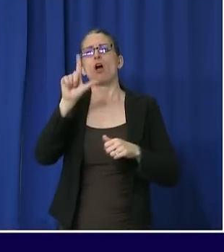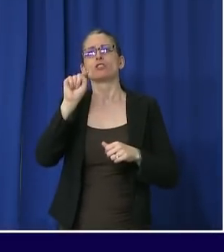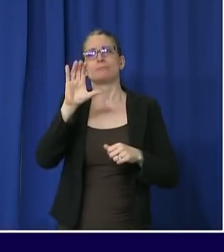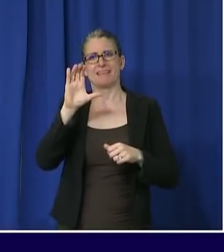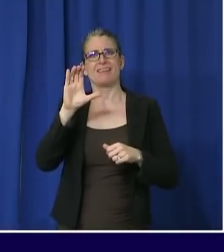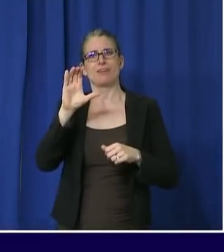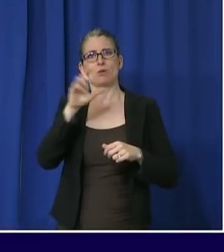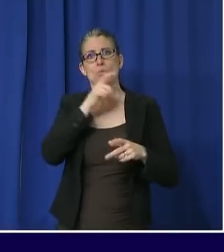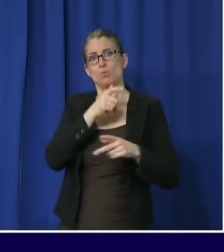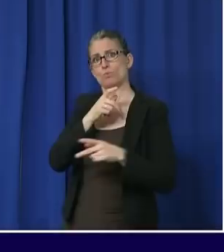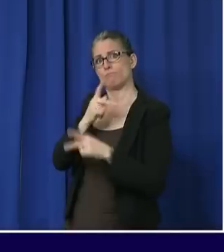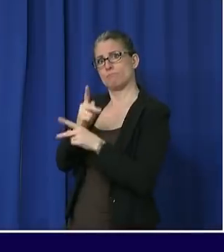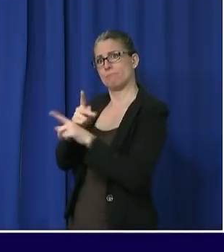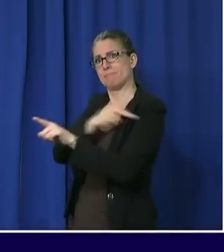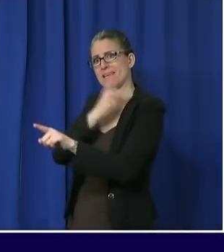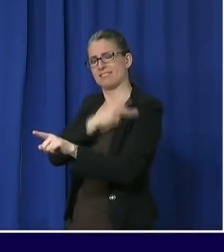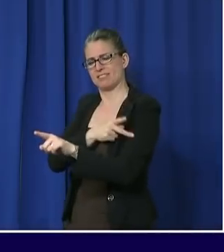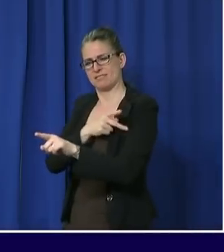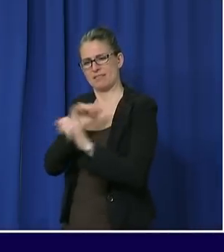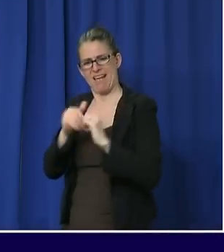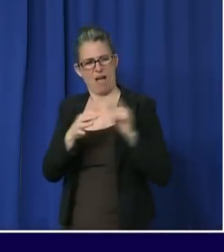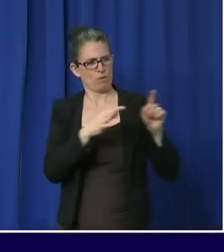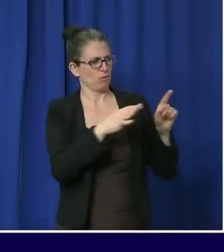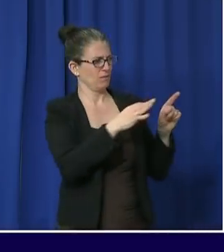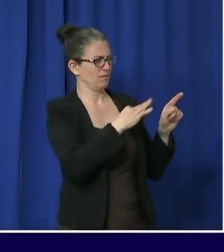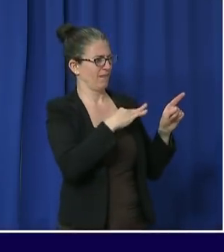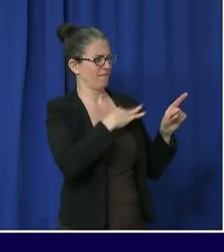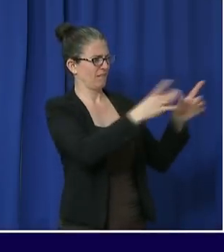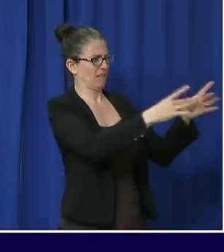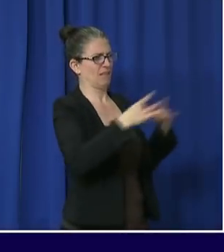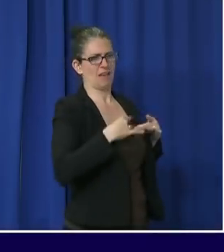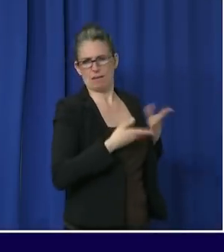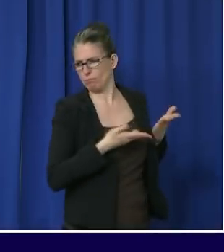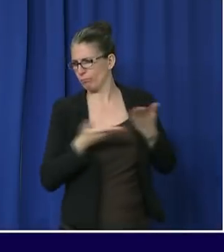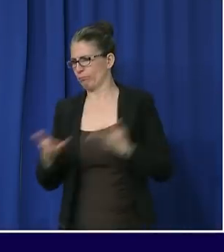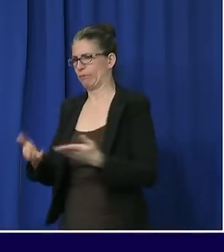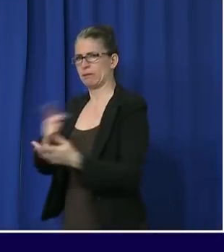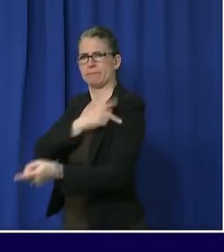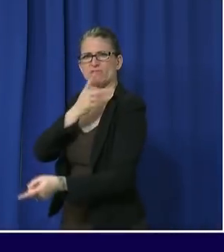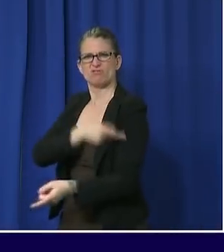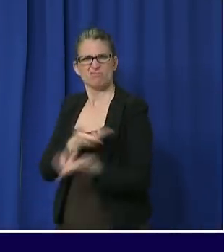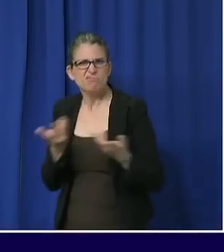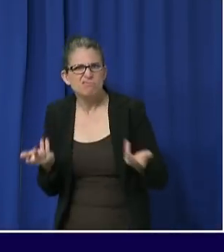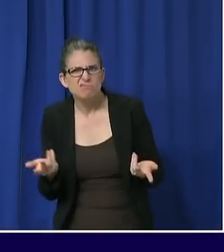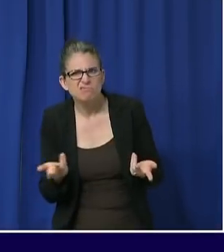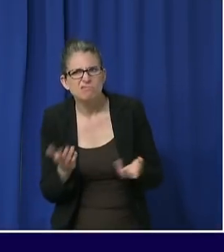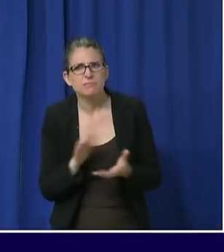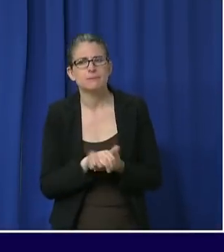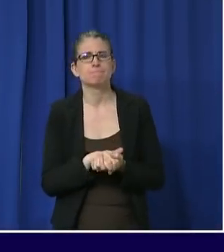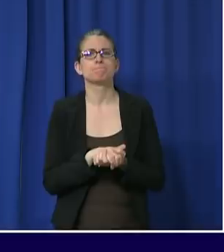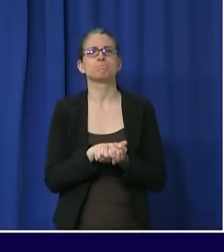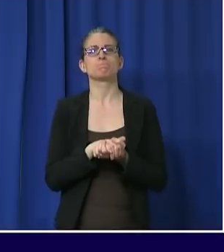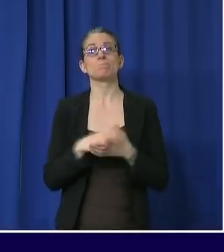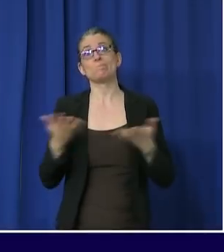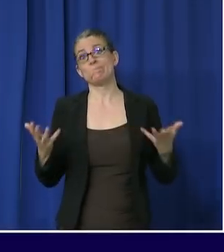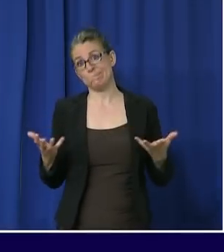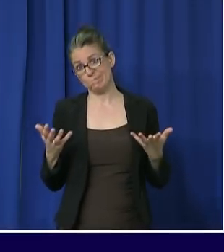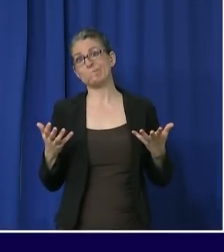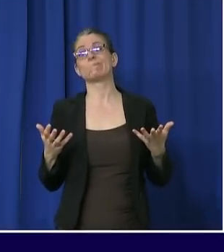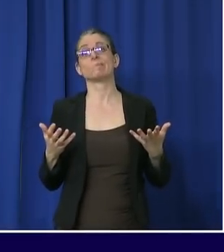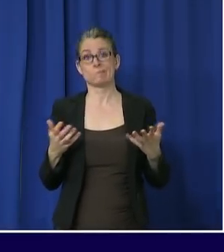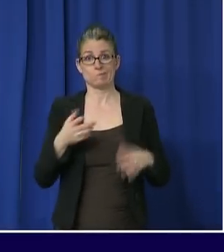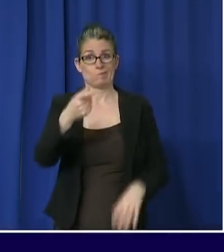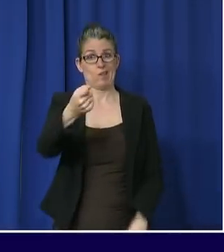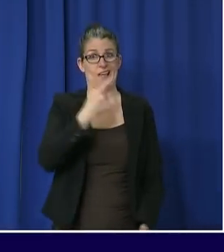question. So Brad asks about where staff at long-term care facilities may themselves have been infected. And